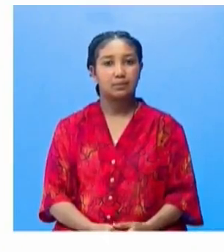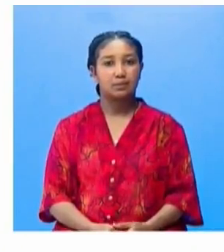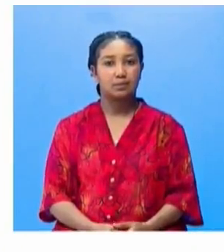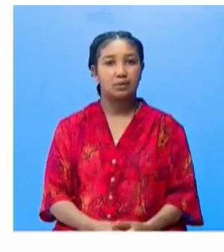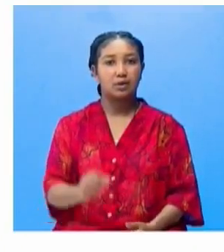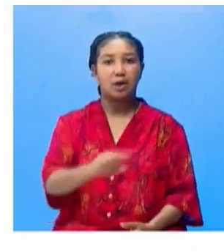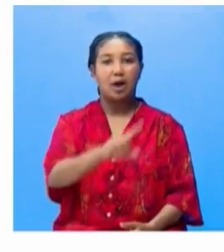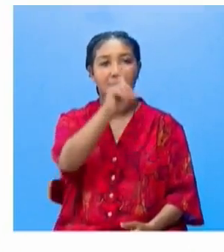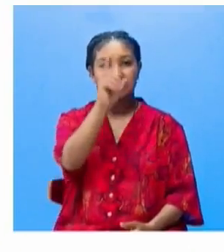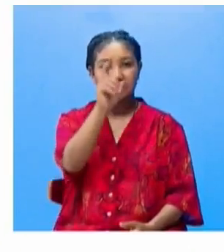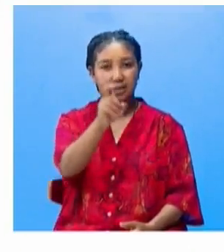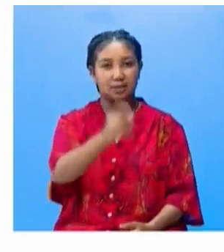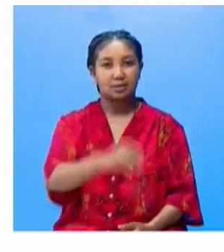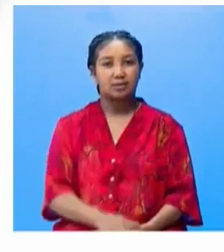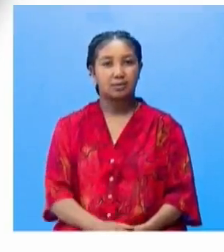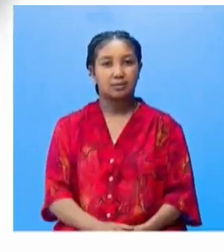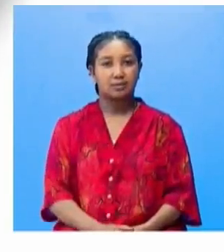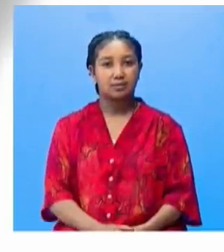Asking